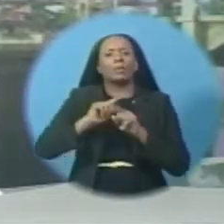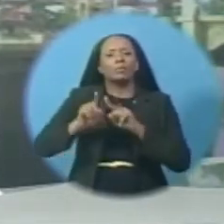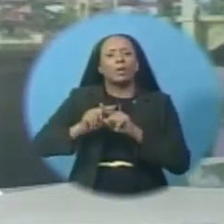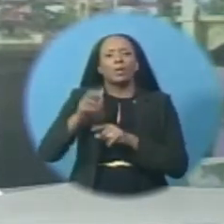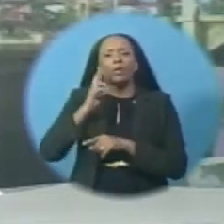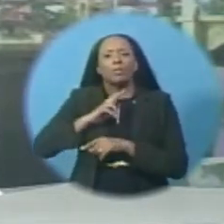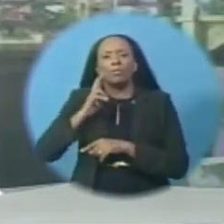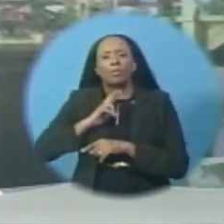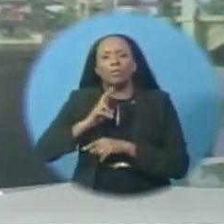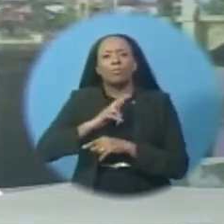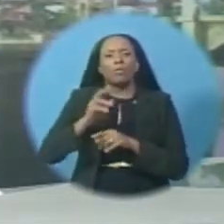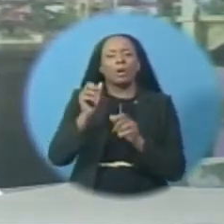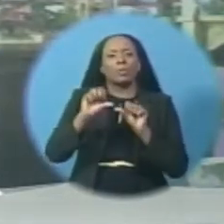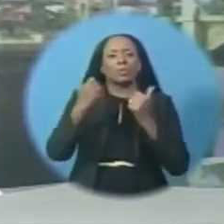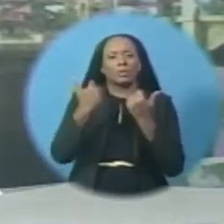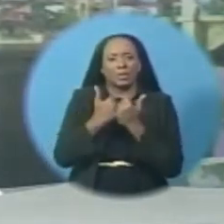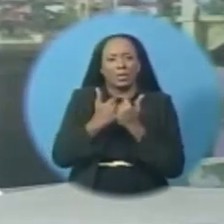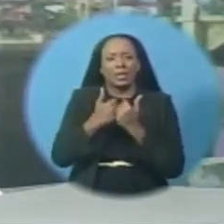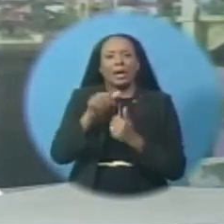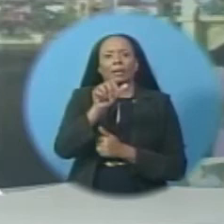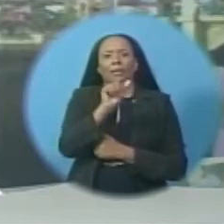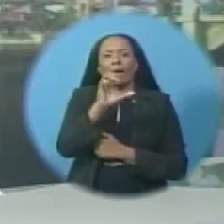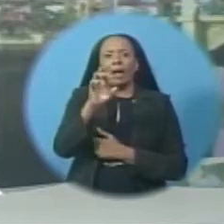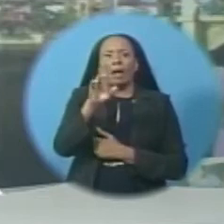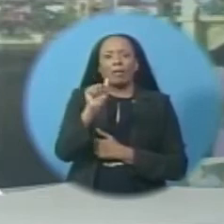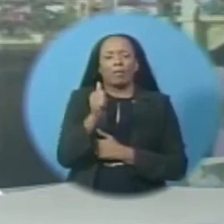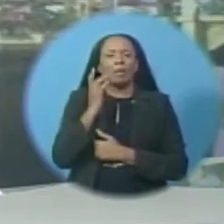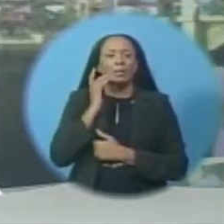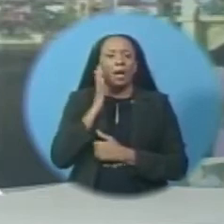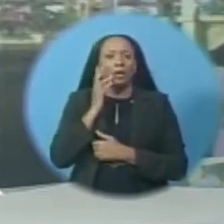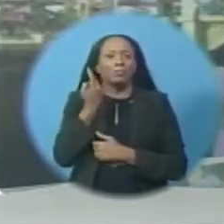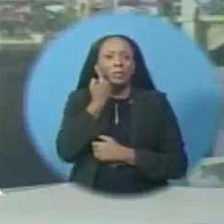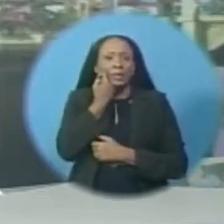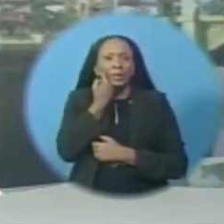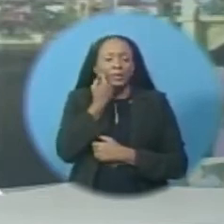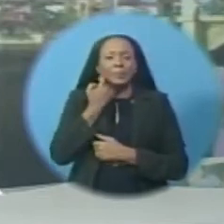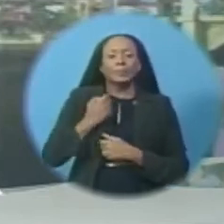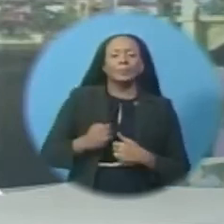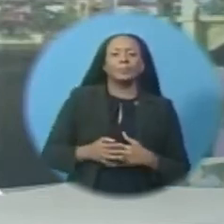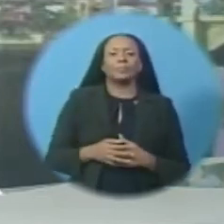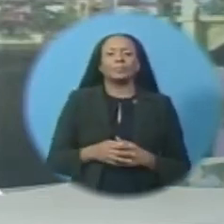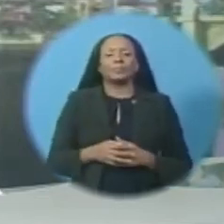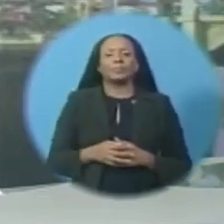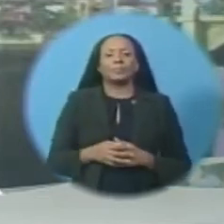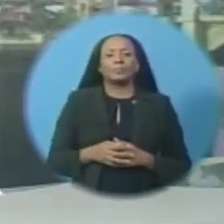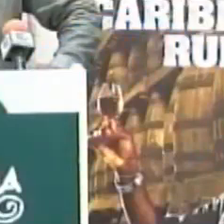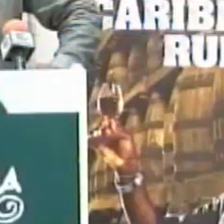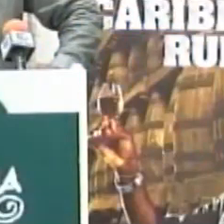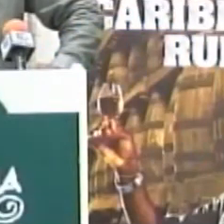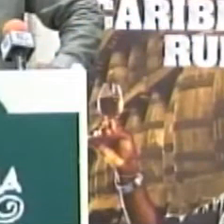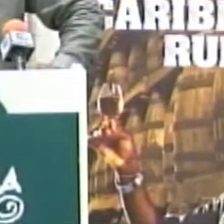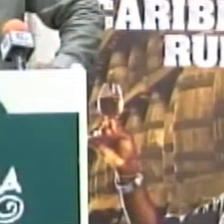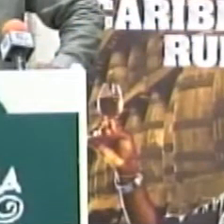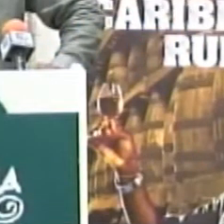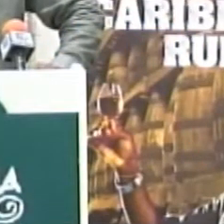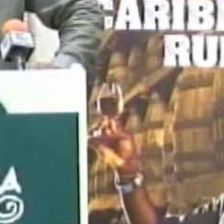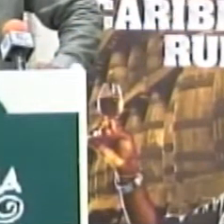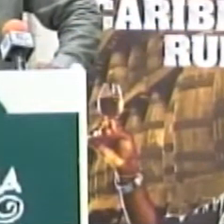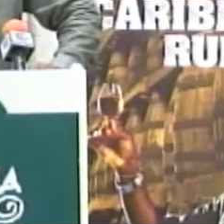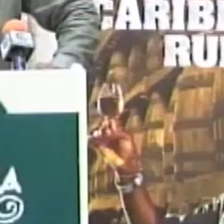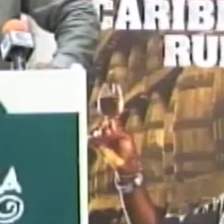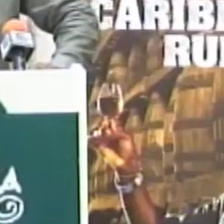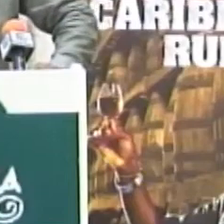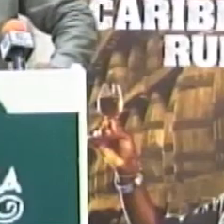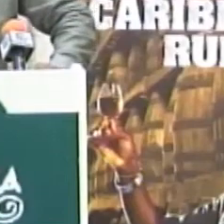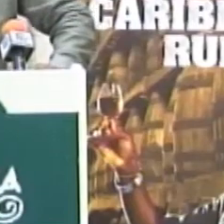Rum and Spirits Producers Association at the Accra Beach Hotel. That's a significant amount going into the